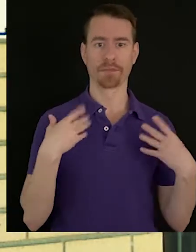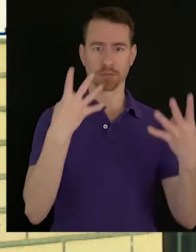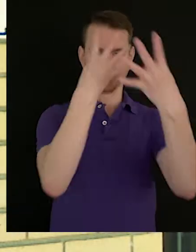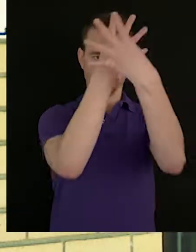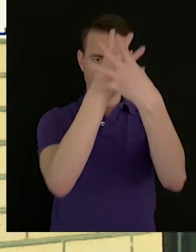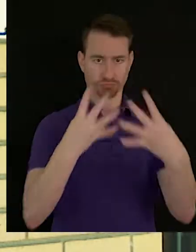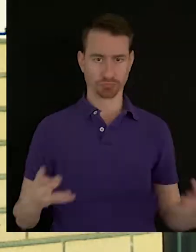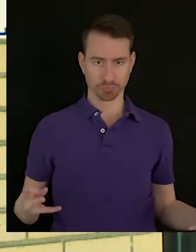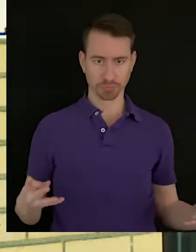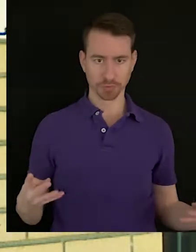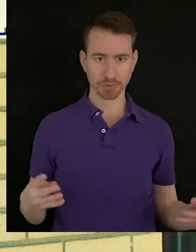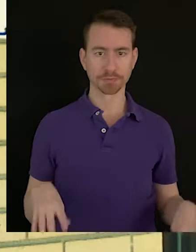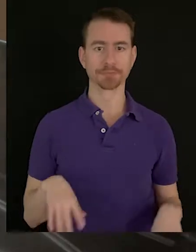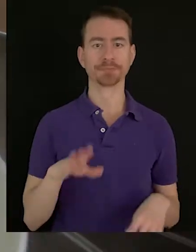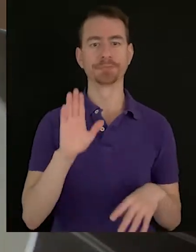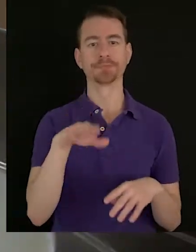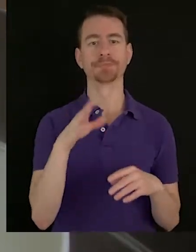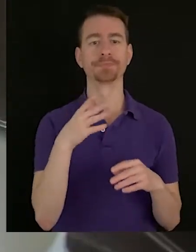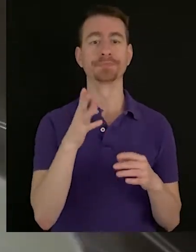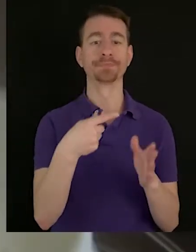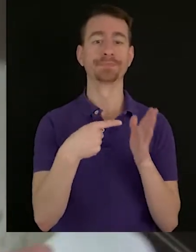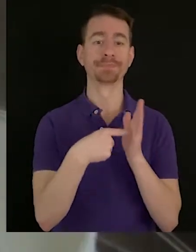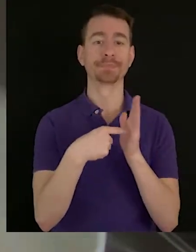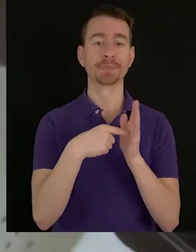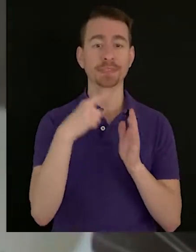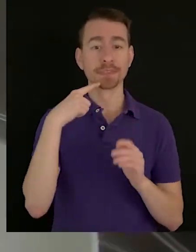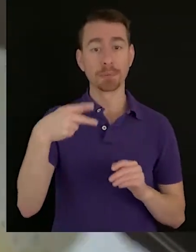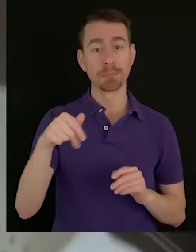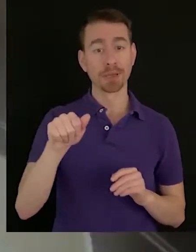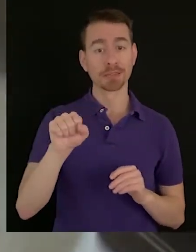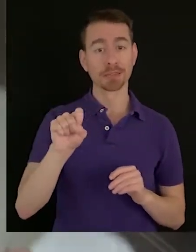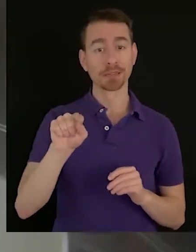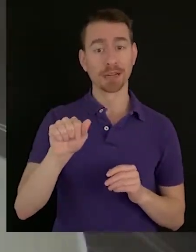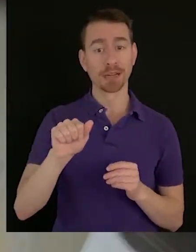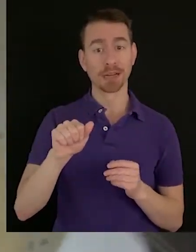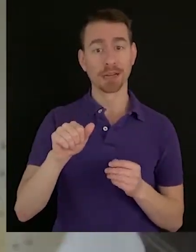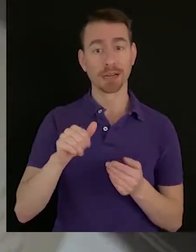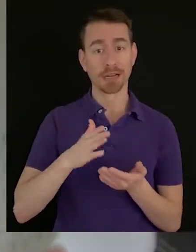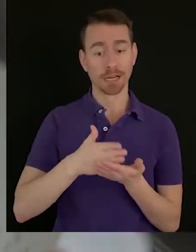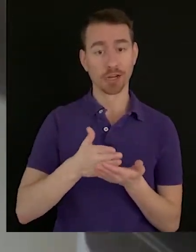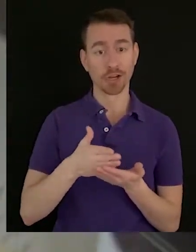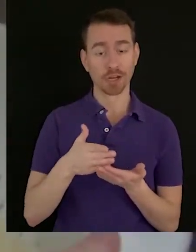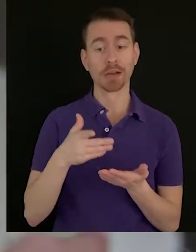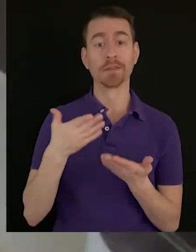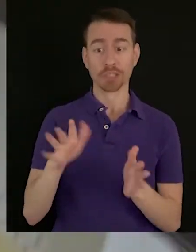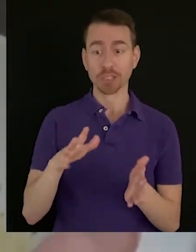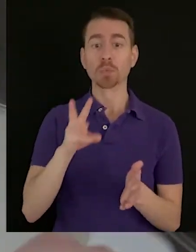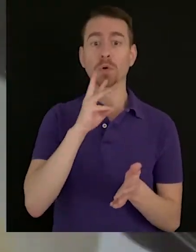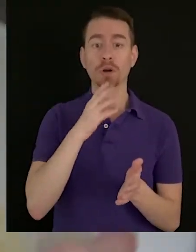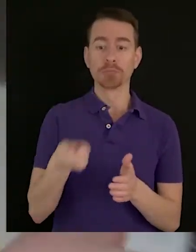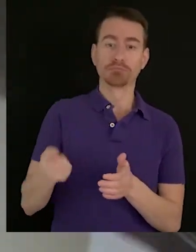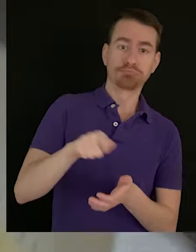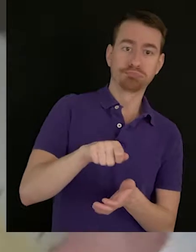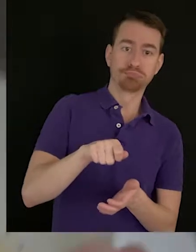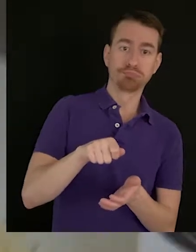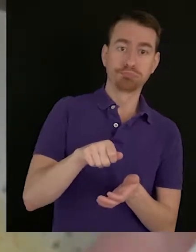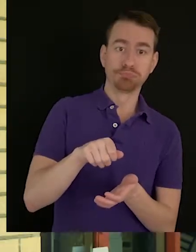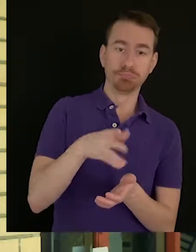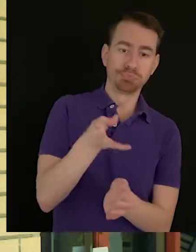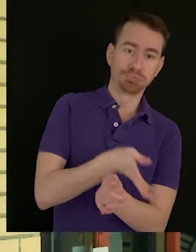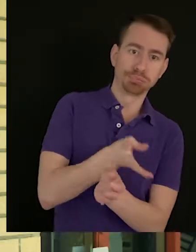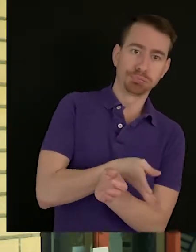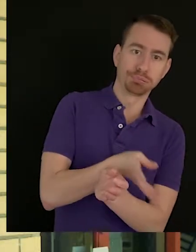the wastewater through a screen, which is similar to straining pasta. So that way we can actually capture the trash and easily remove